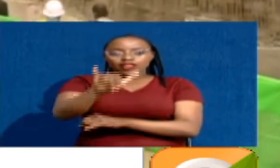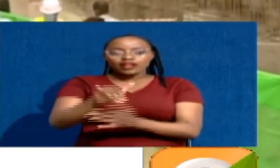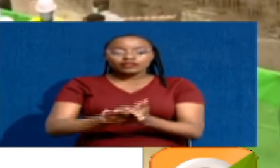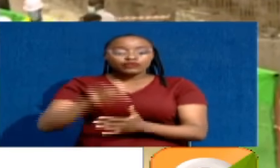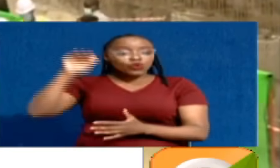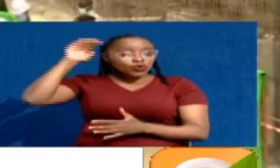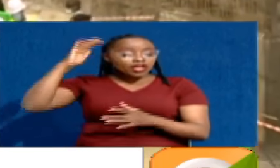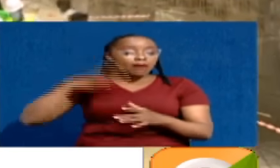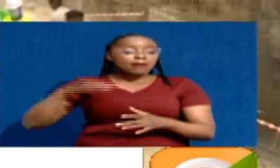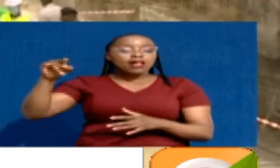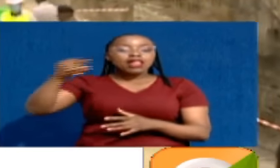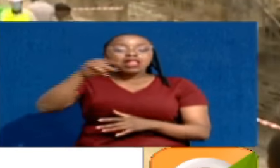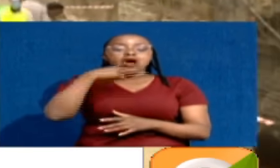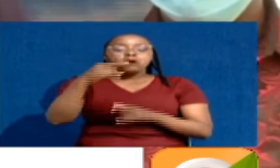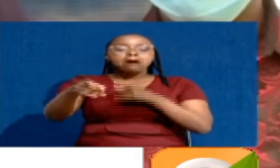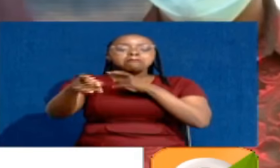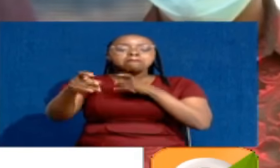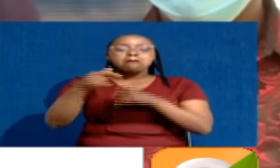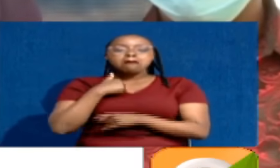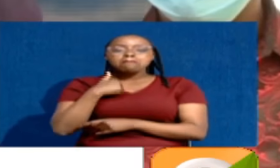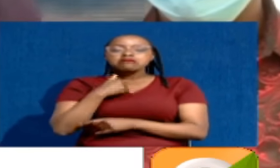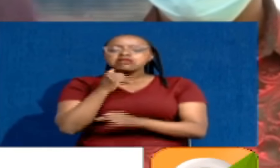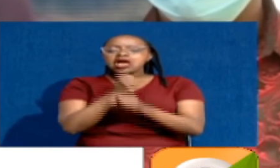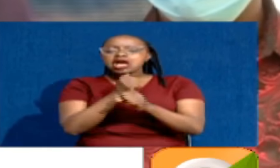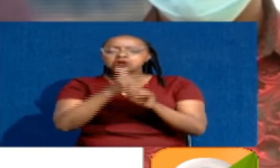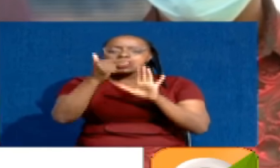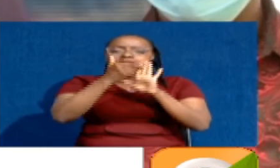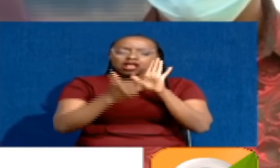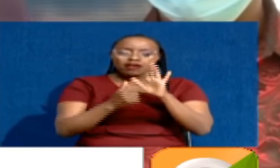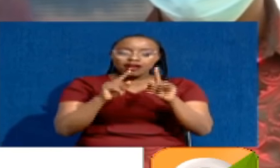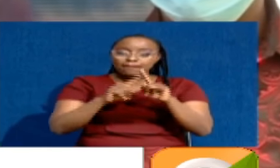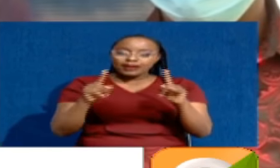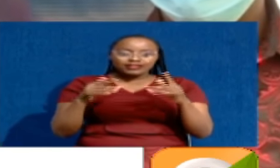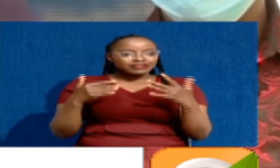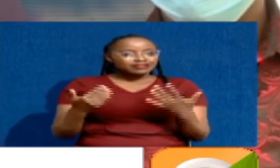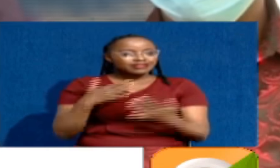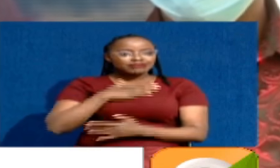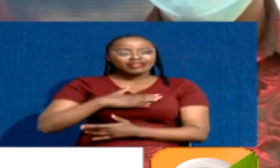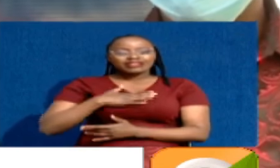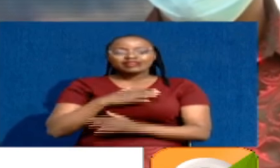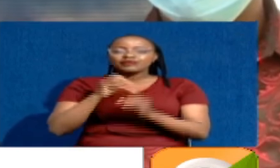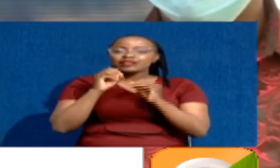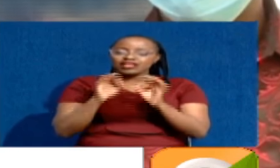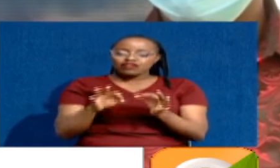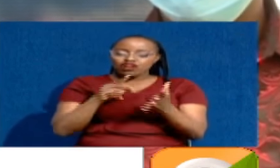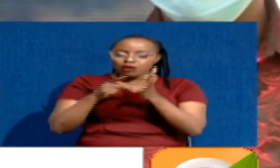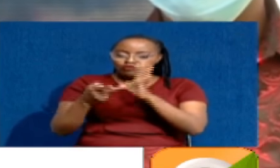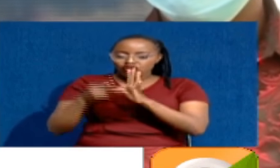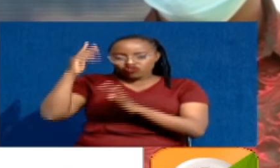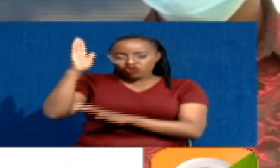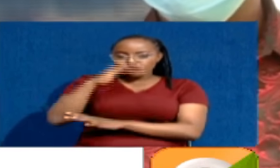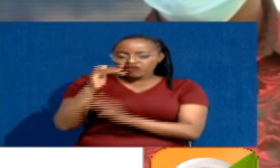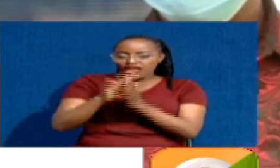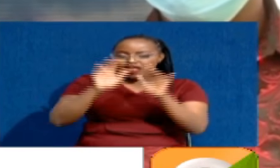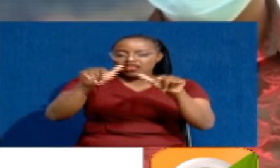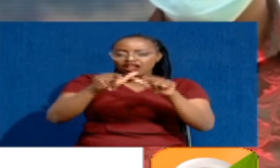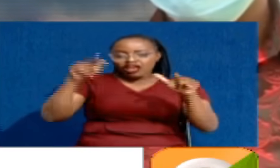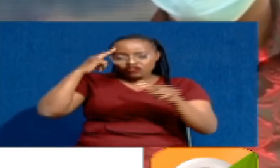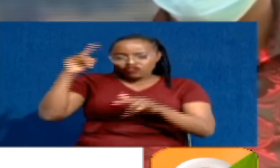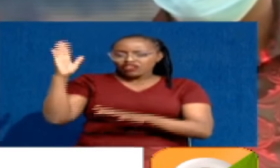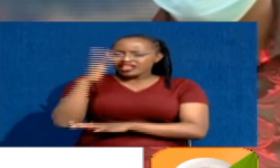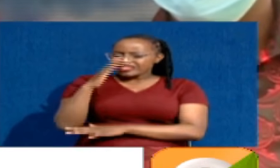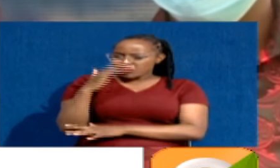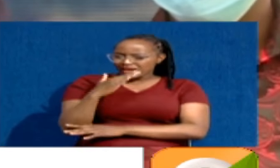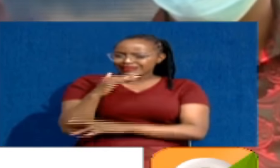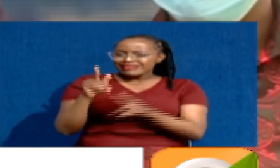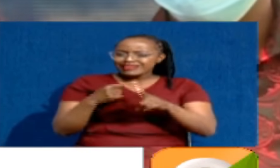wengine wakinipiga ya kwamba sijui nilifanya nini, lakini jameni, kama muradi wa sewage na ardhi ilikuwa ya sewage, na